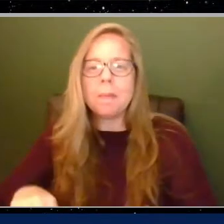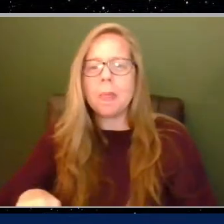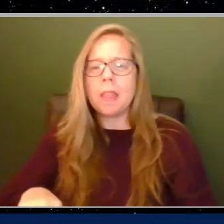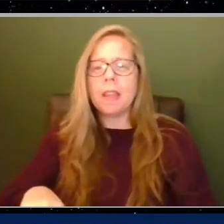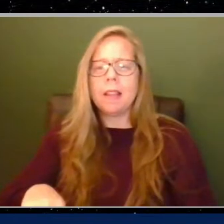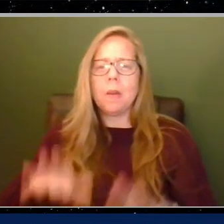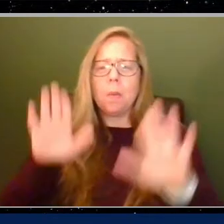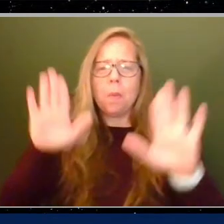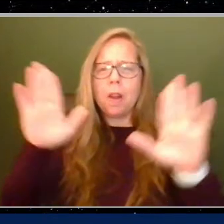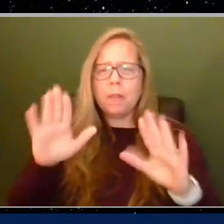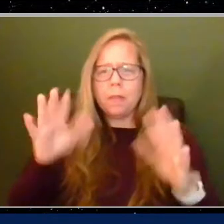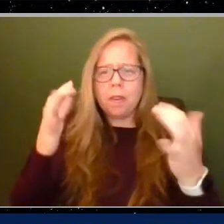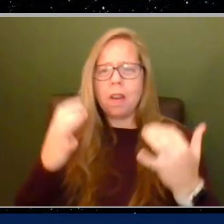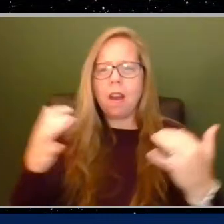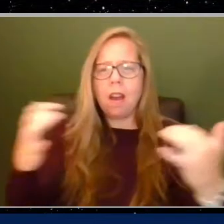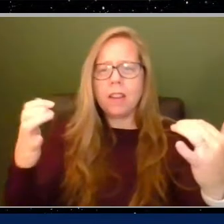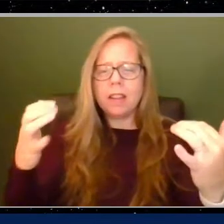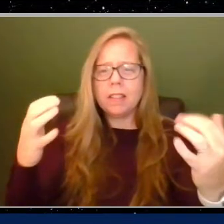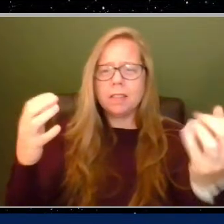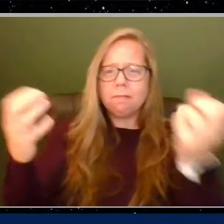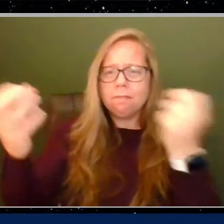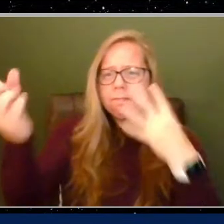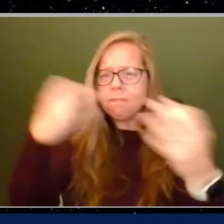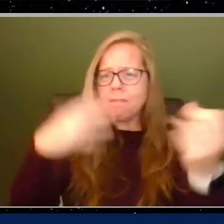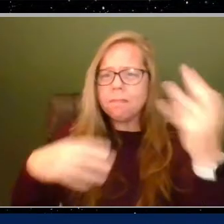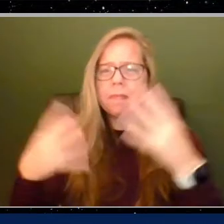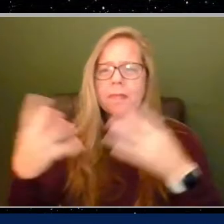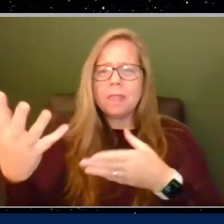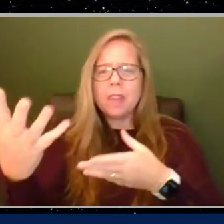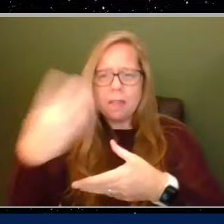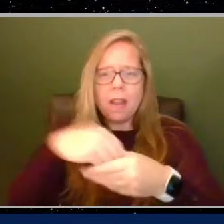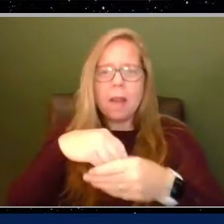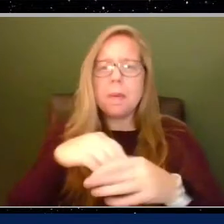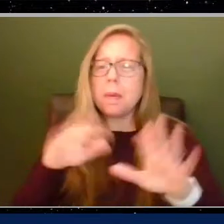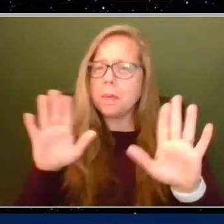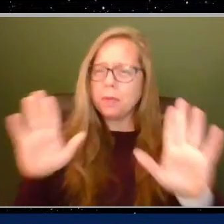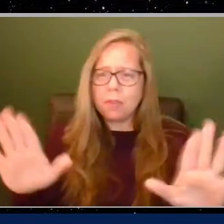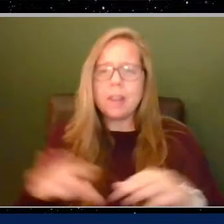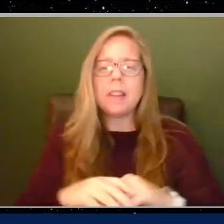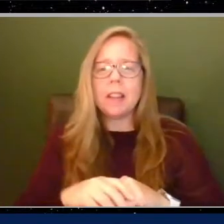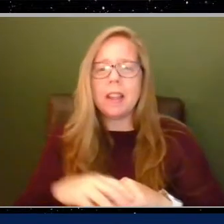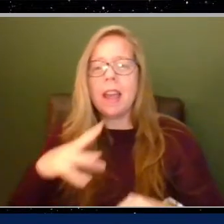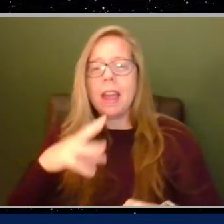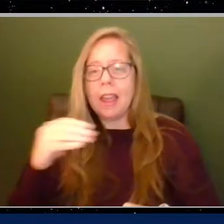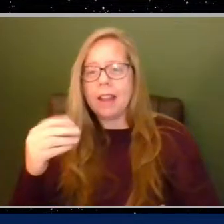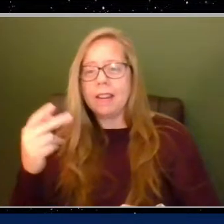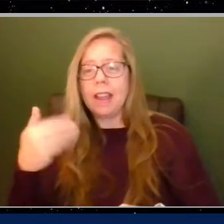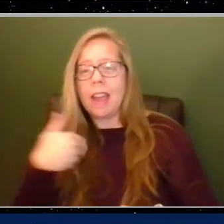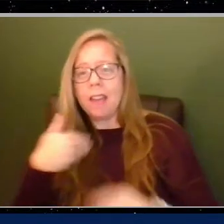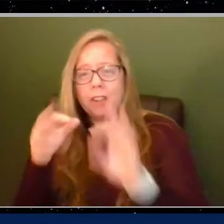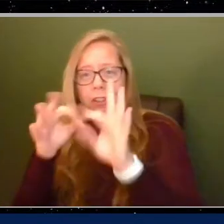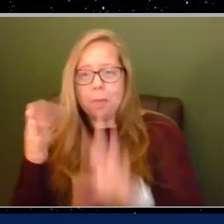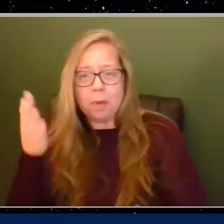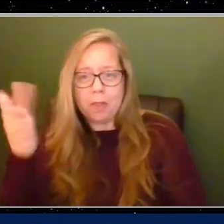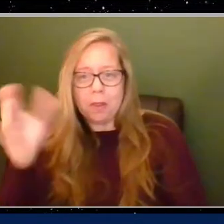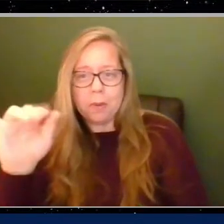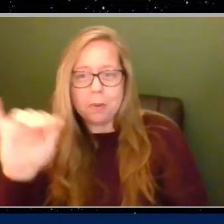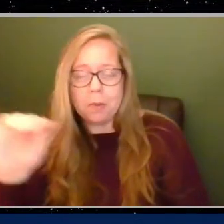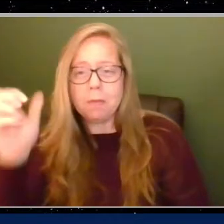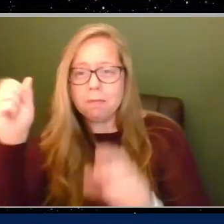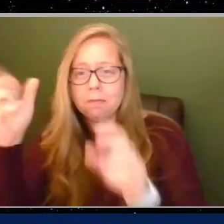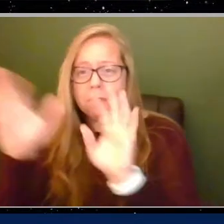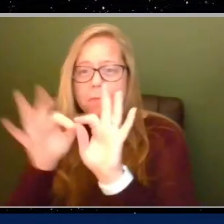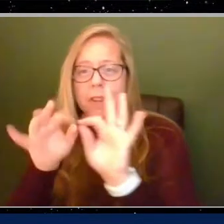audience feedback and audience participation. Yep. And ASL interpretation, just like